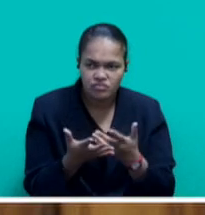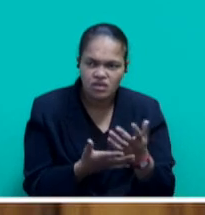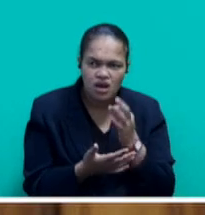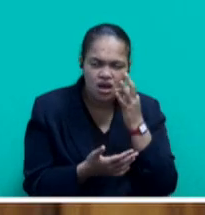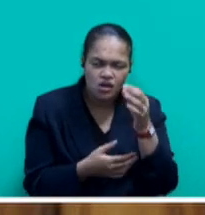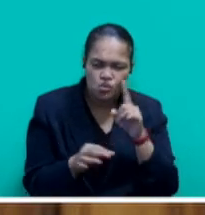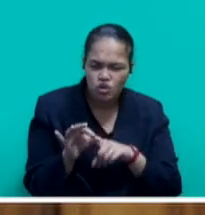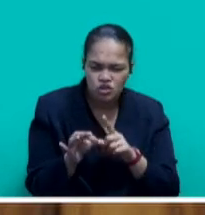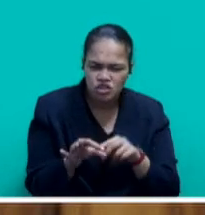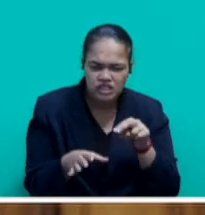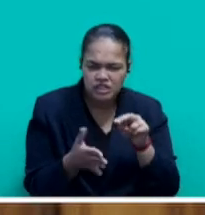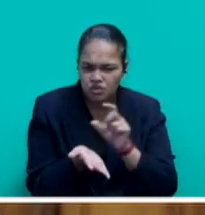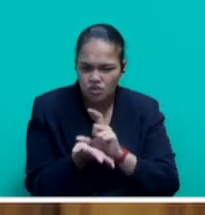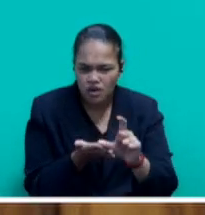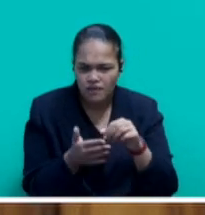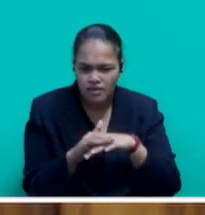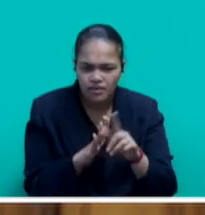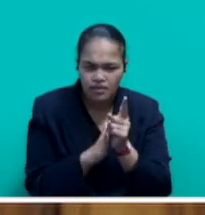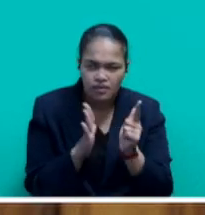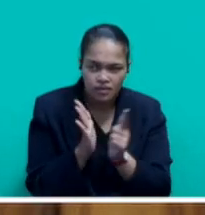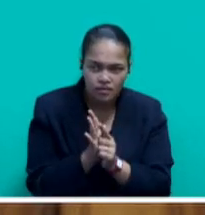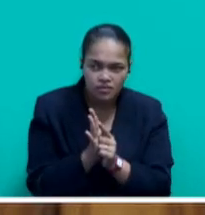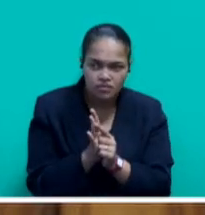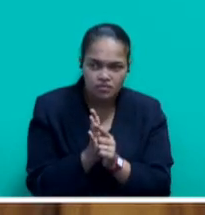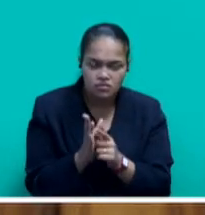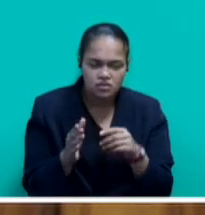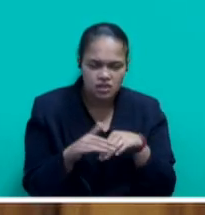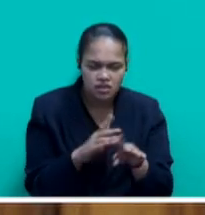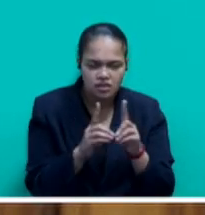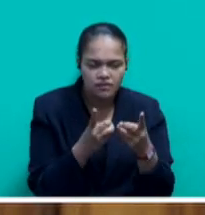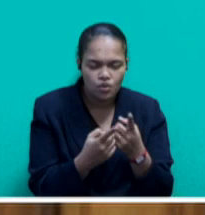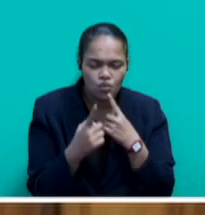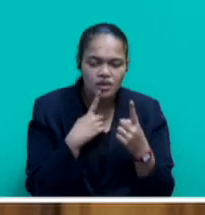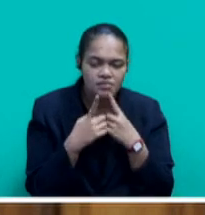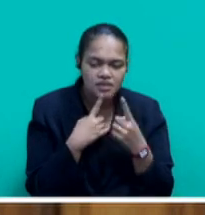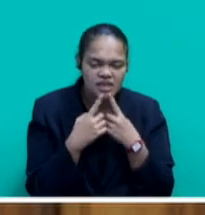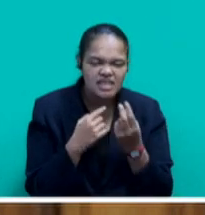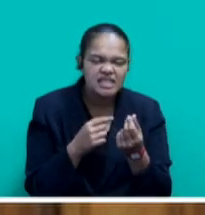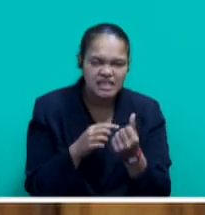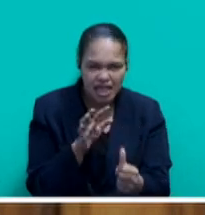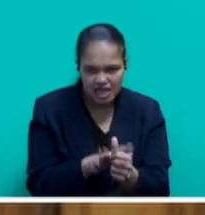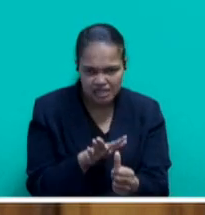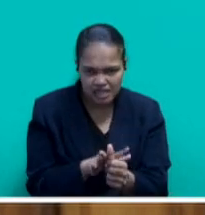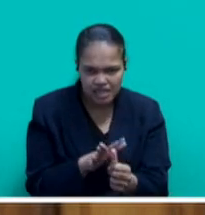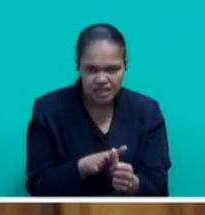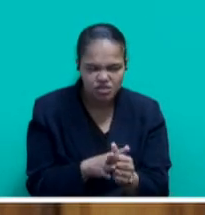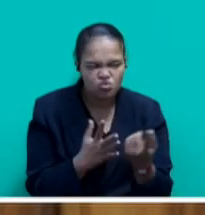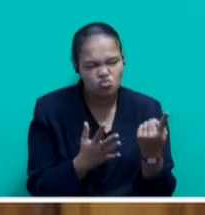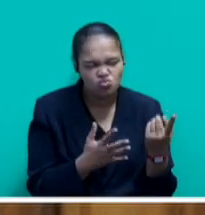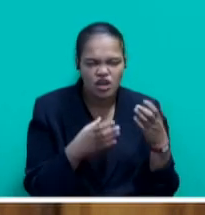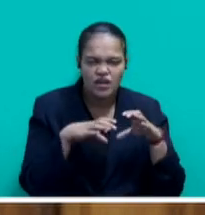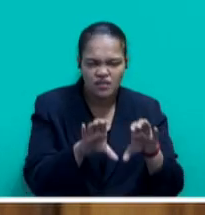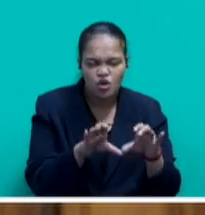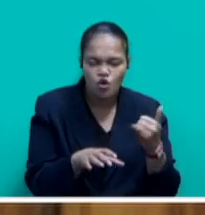and clarification of relevant laws made available through the Department's website for ease of access by investors and the general